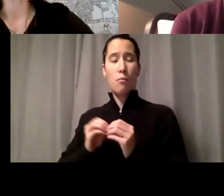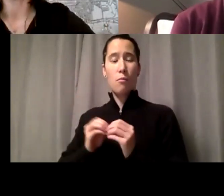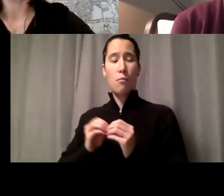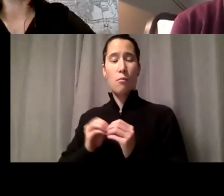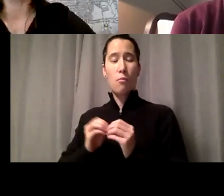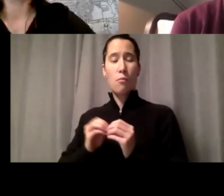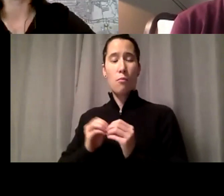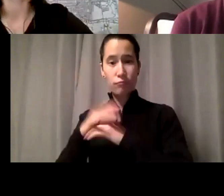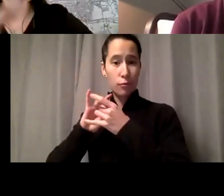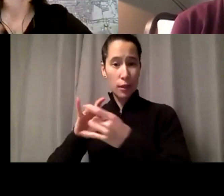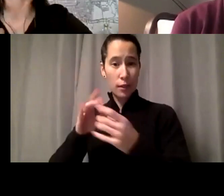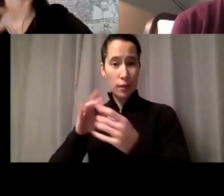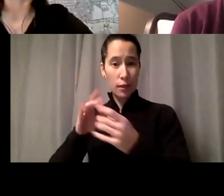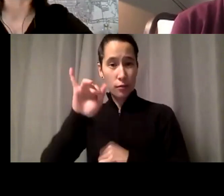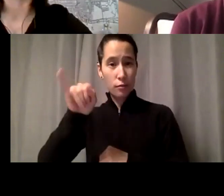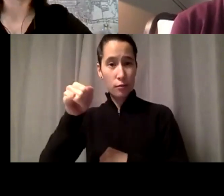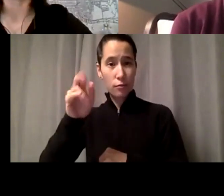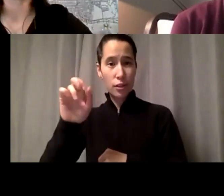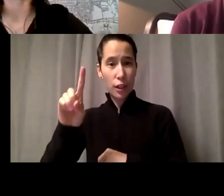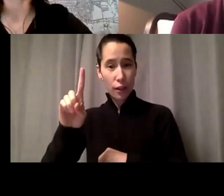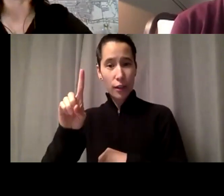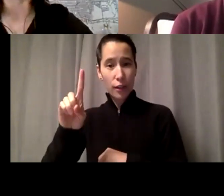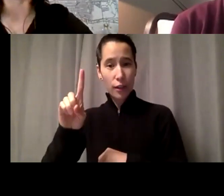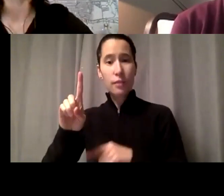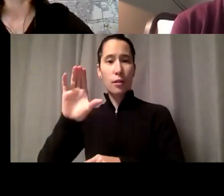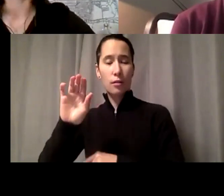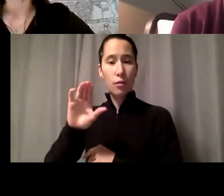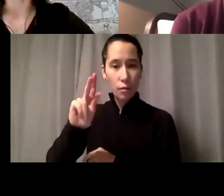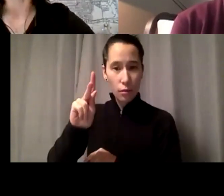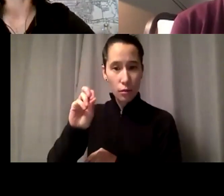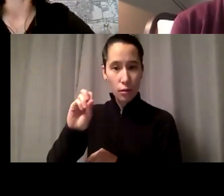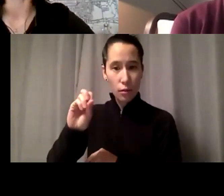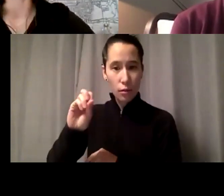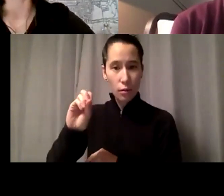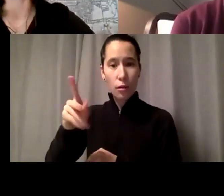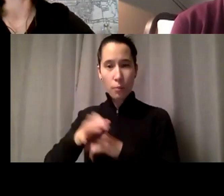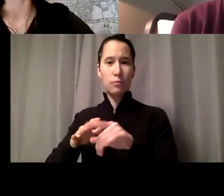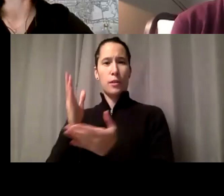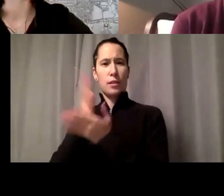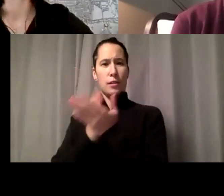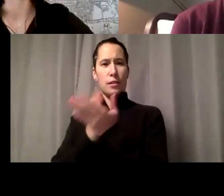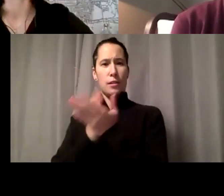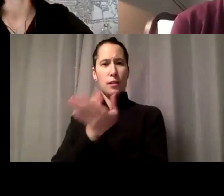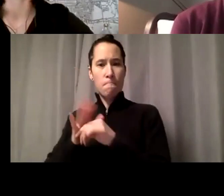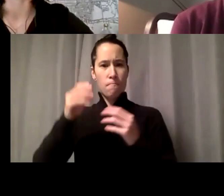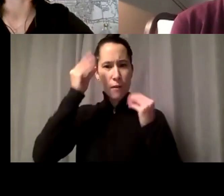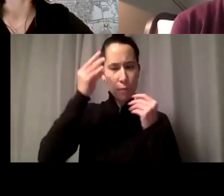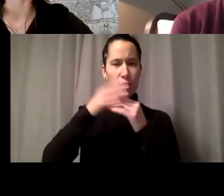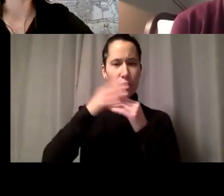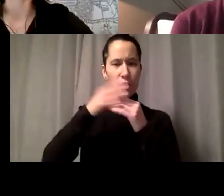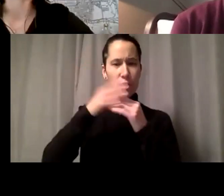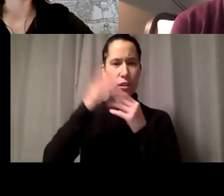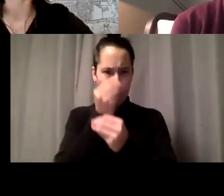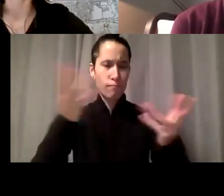to what's in the current order, where there's some complexities and confusion, and really what the process looks like for how VIA Sport is working